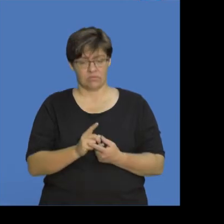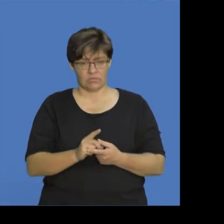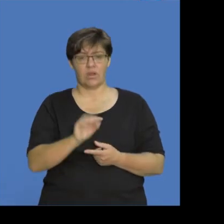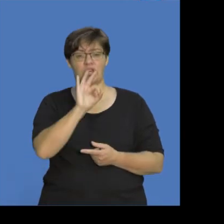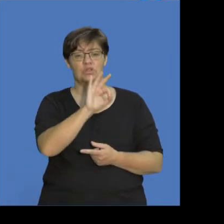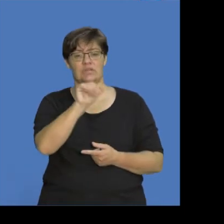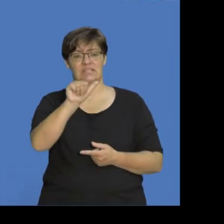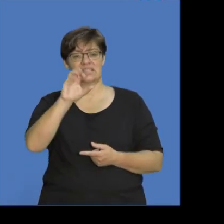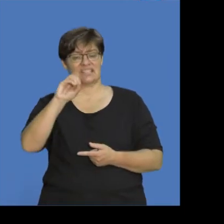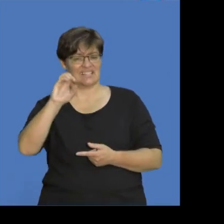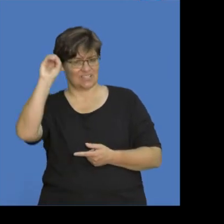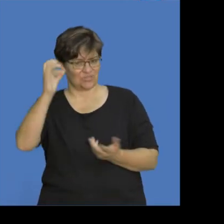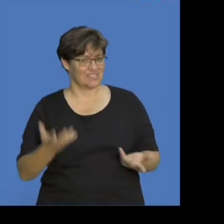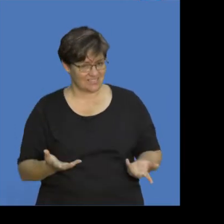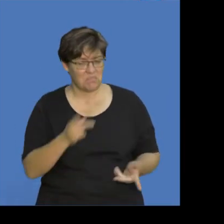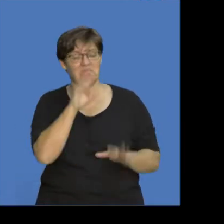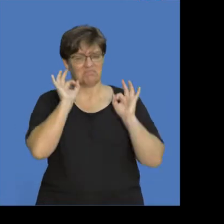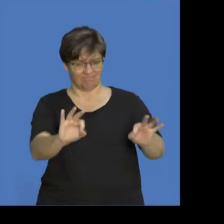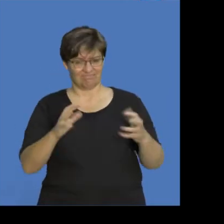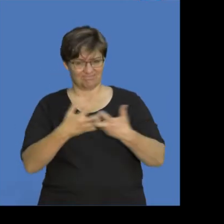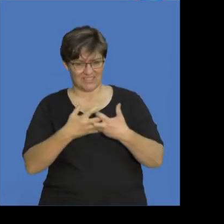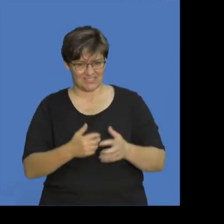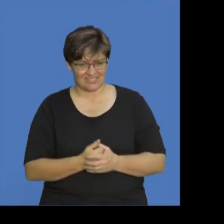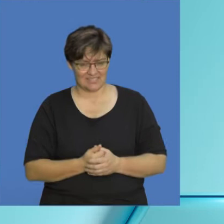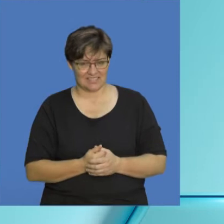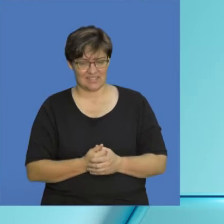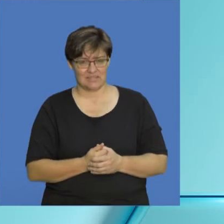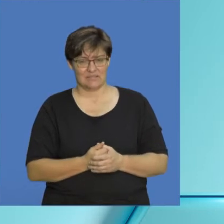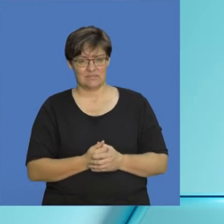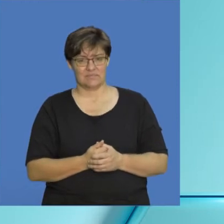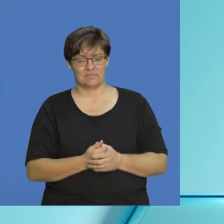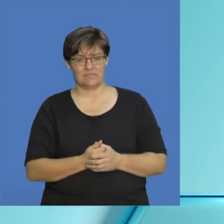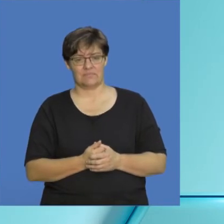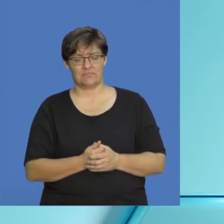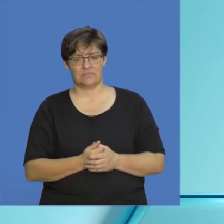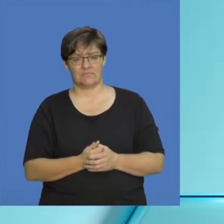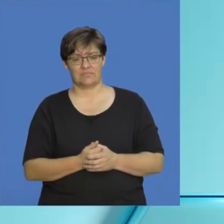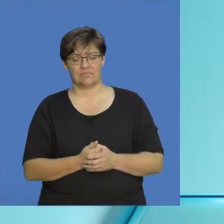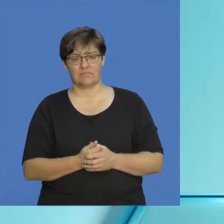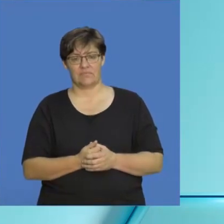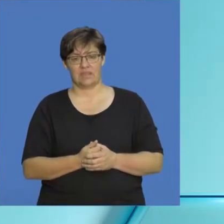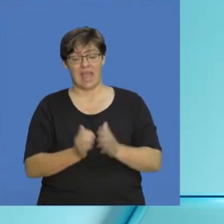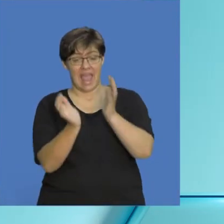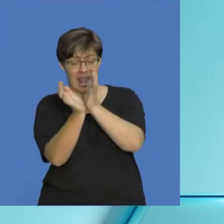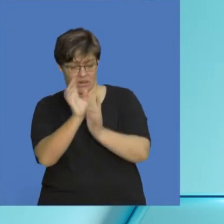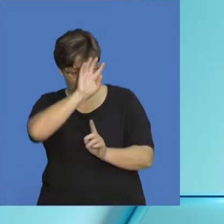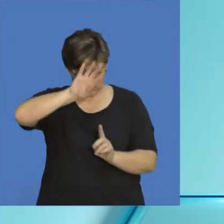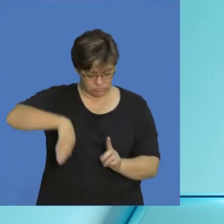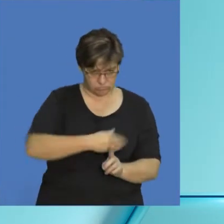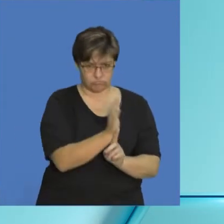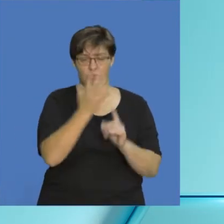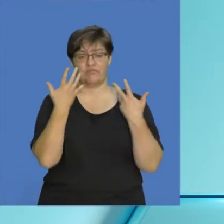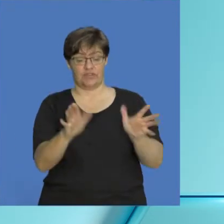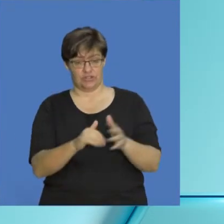that, should add up to 360 degrees. Okay. Now we have all the